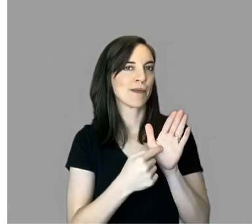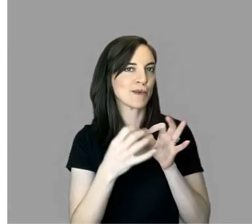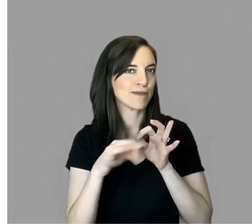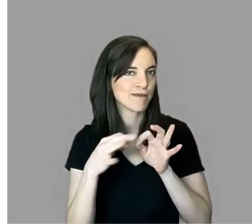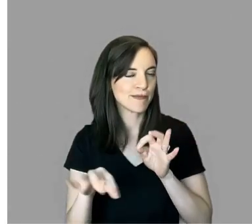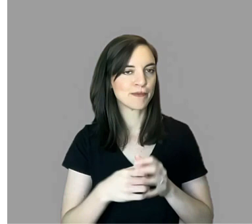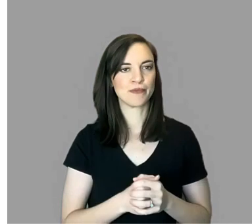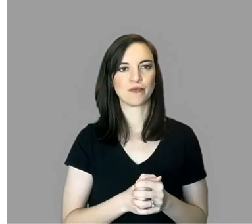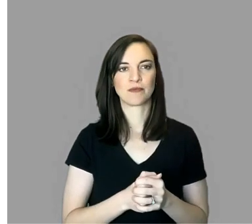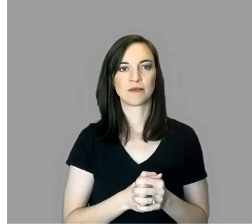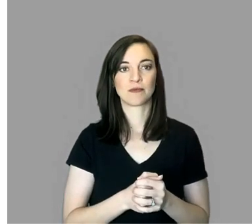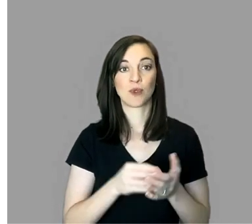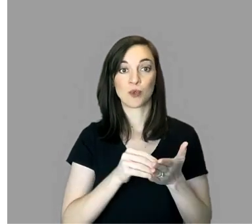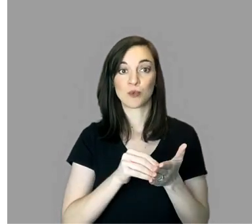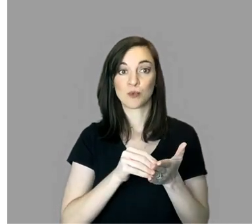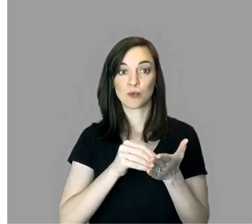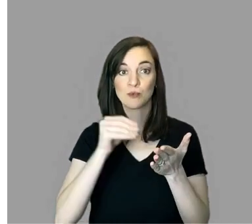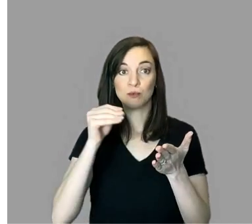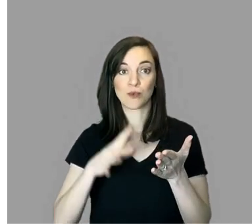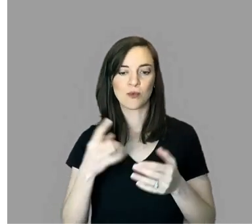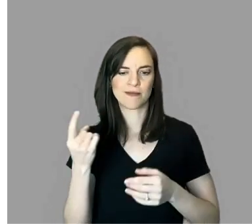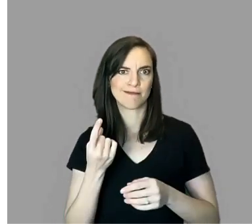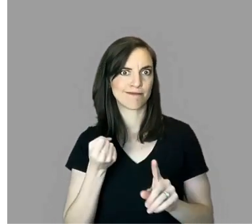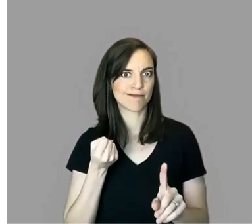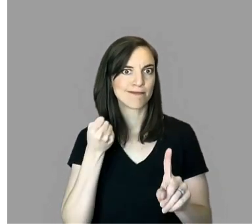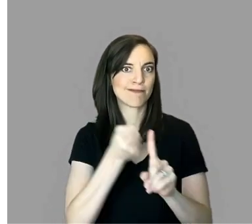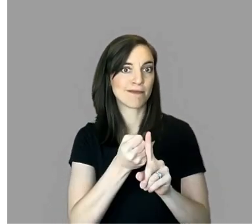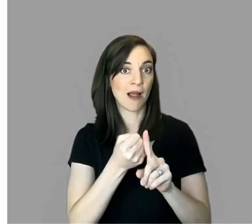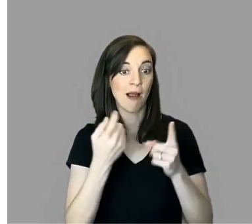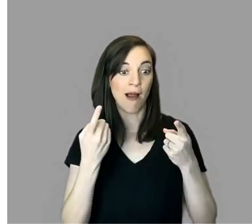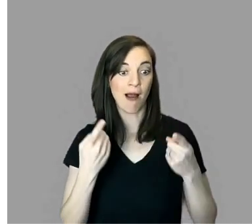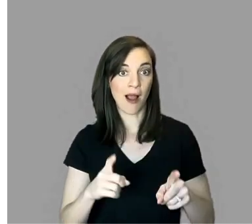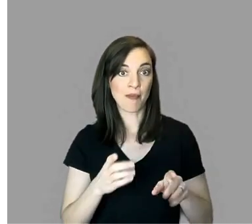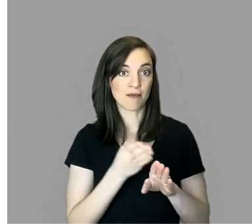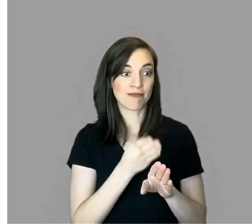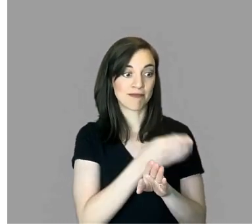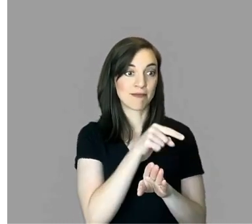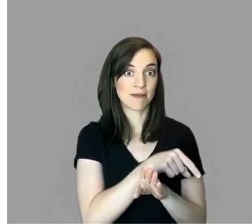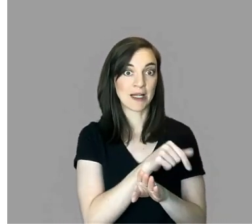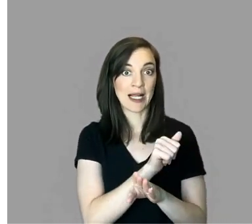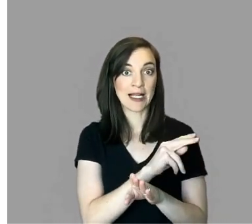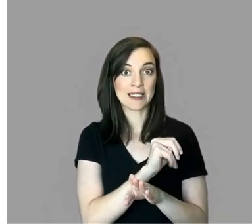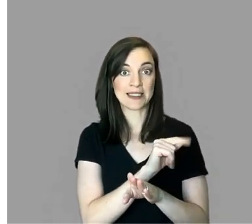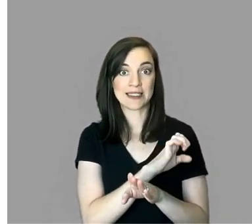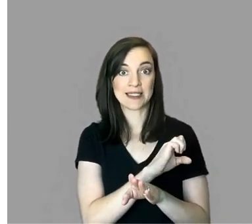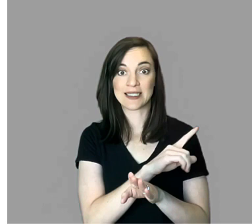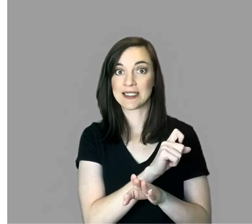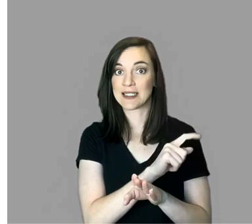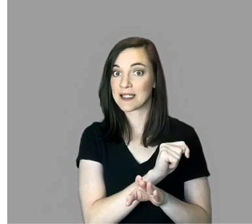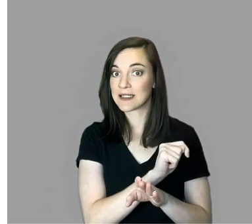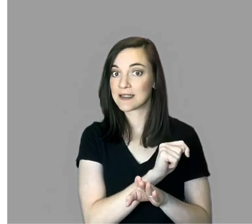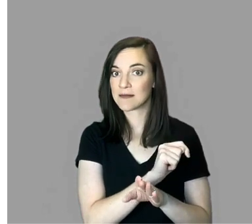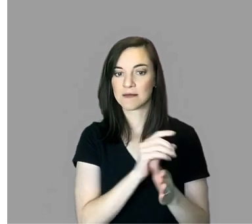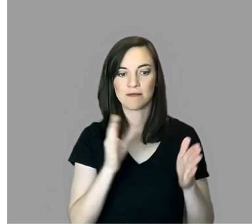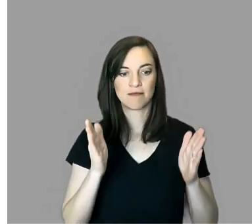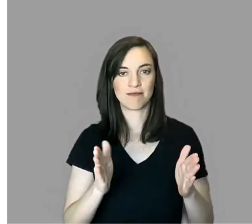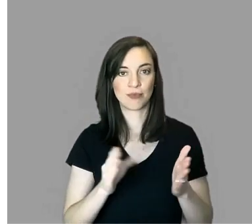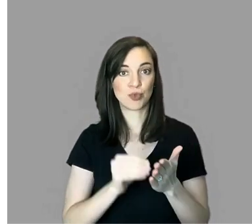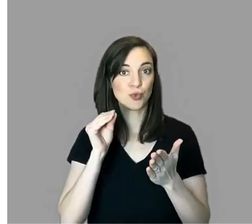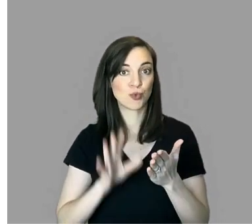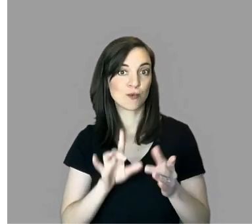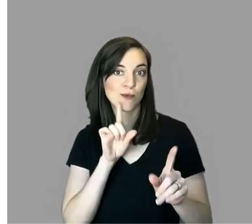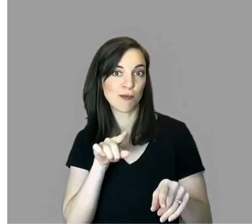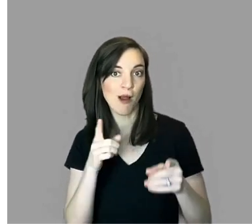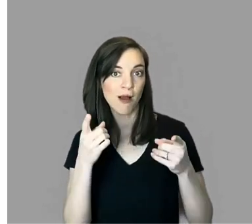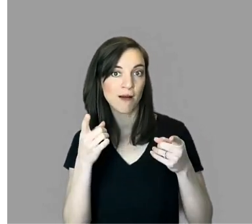The template sentence provided here will help teams with hypothesis development. When antecedent